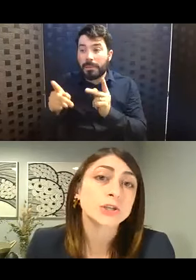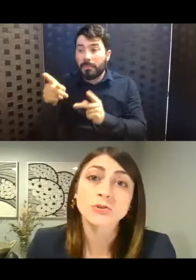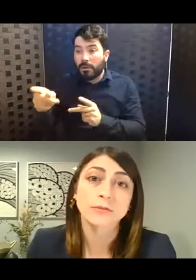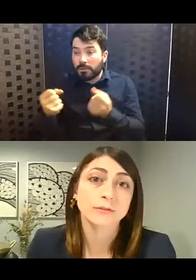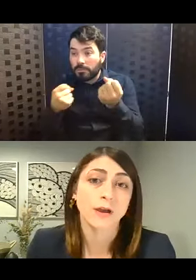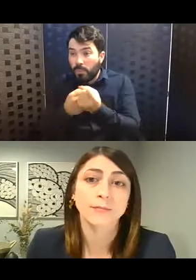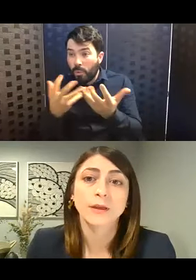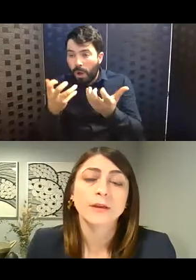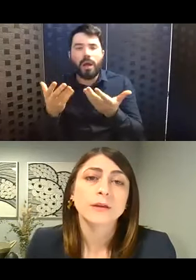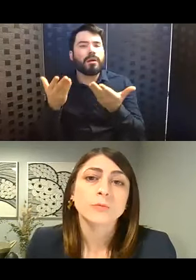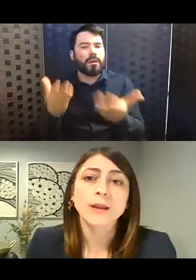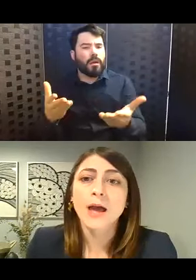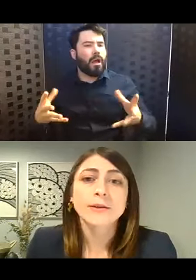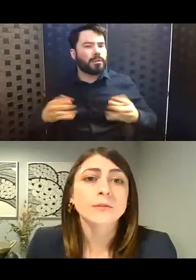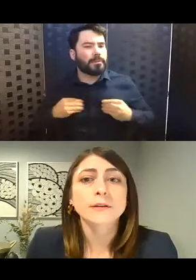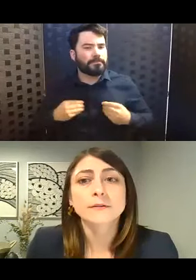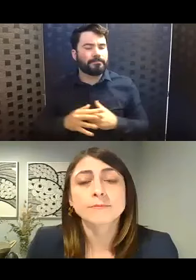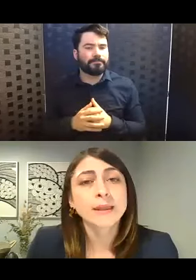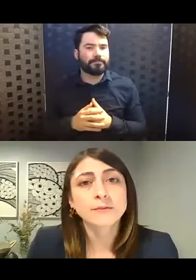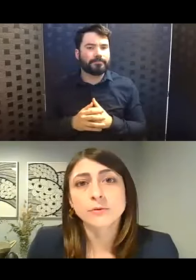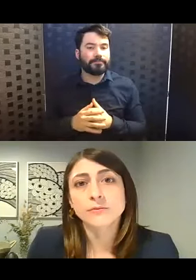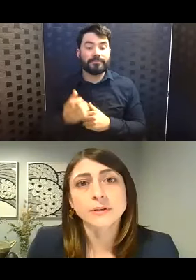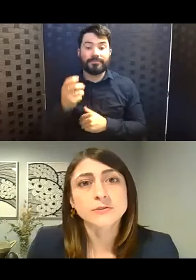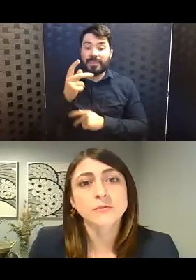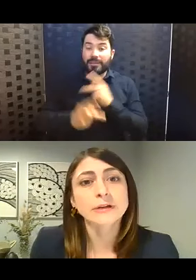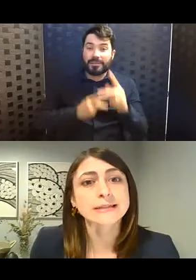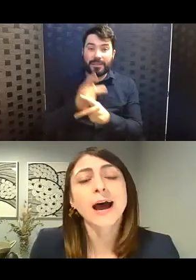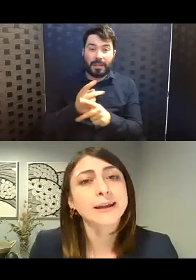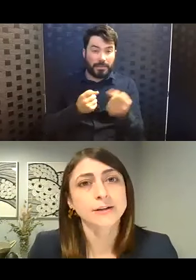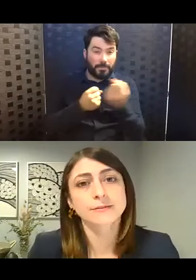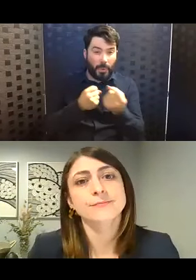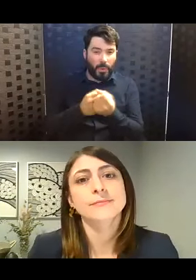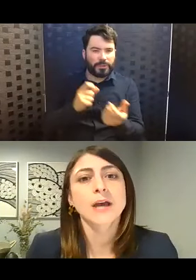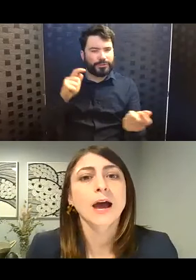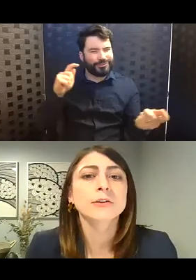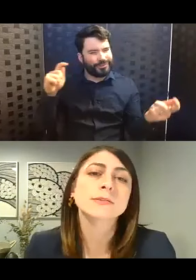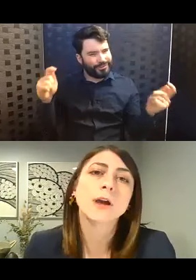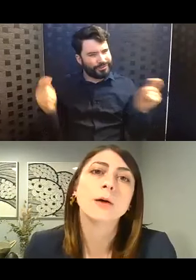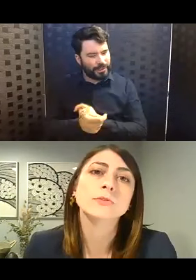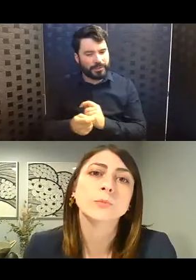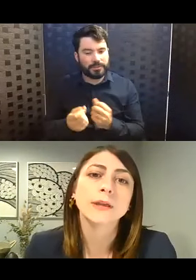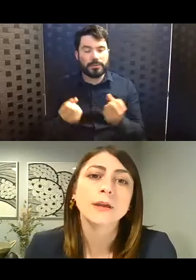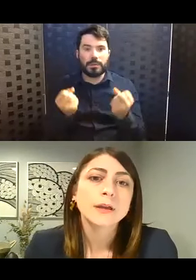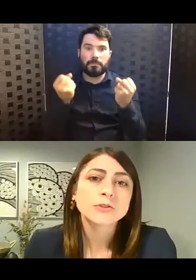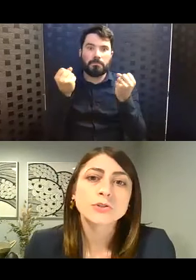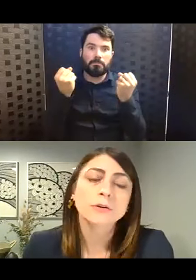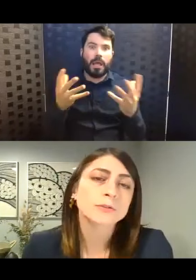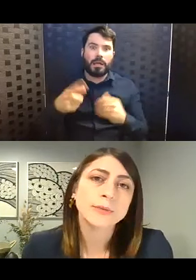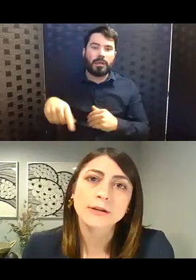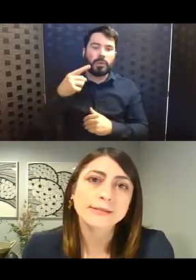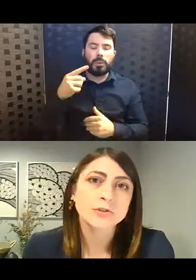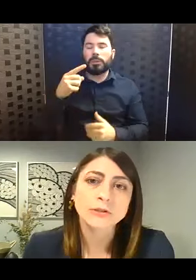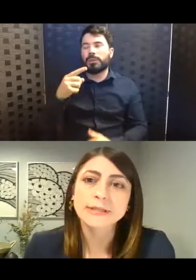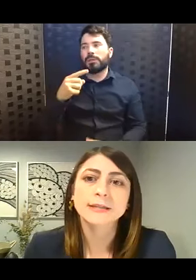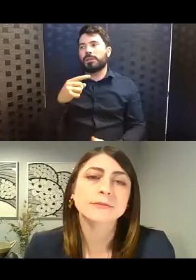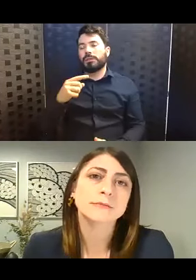need may change over time. Right now, I know that many of you are feeling so very tired. Tiredness comes when we struggle to meet